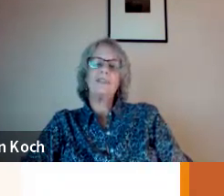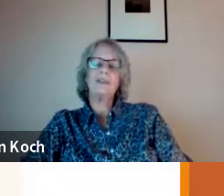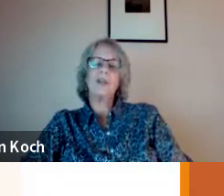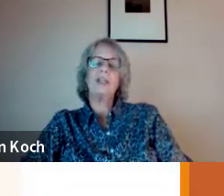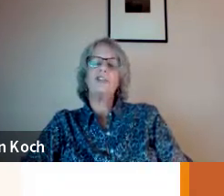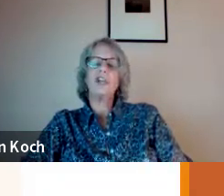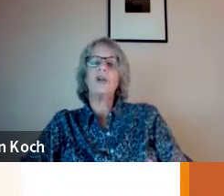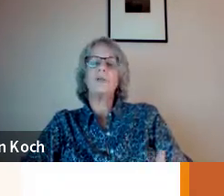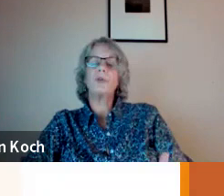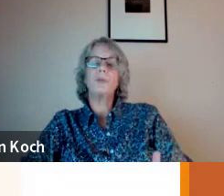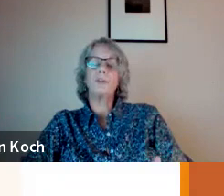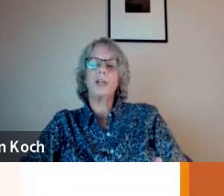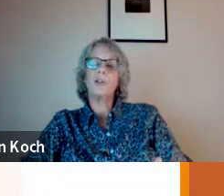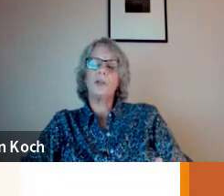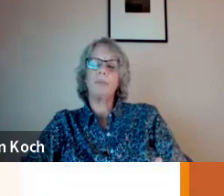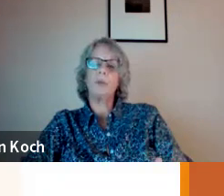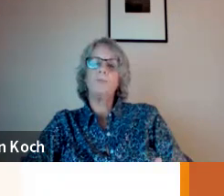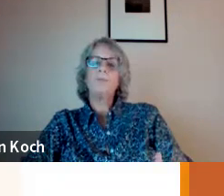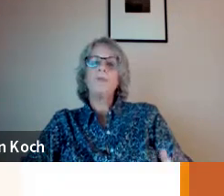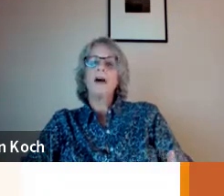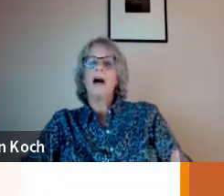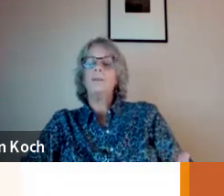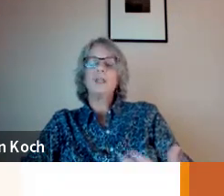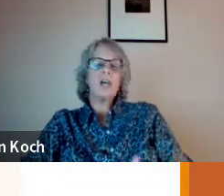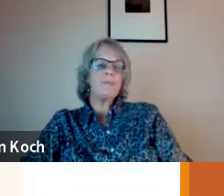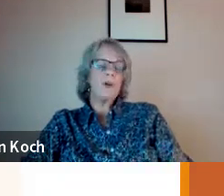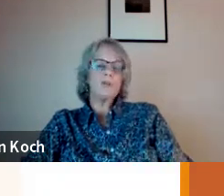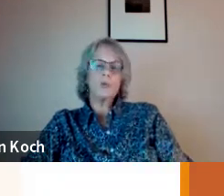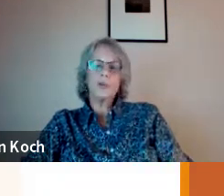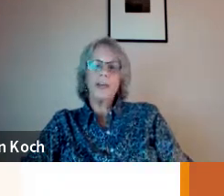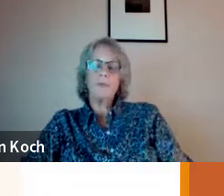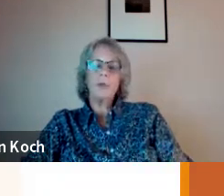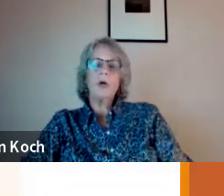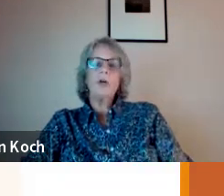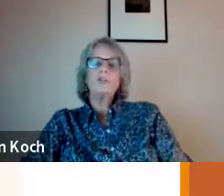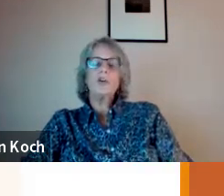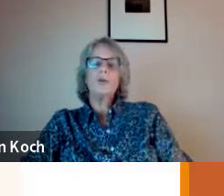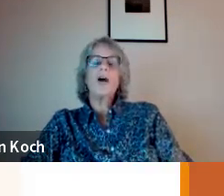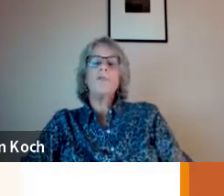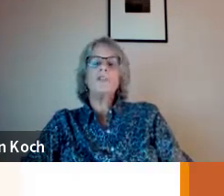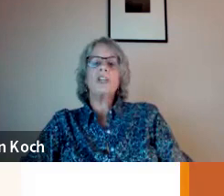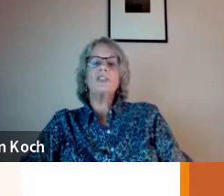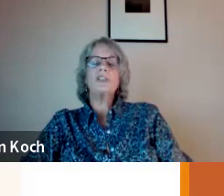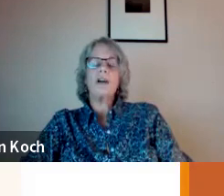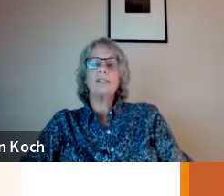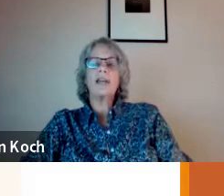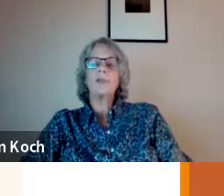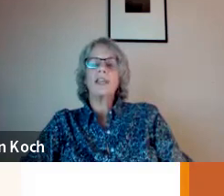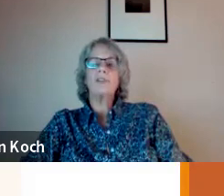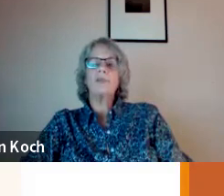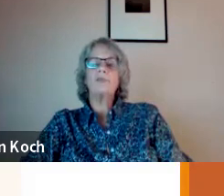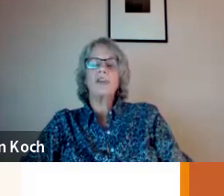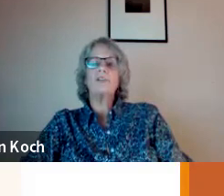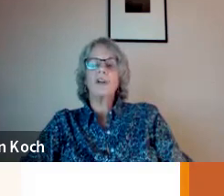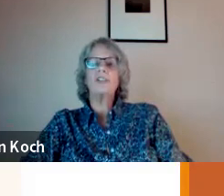he's in this facility, he's sharing a room with 3 other people. Sometimes phones weren't available. So conversations and contact